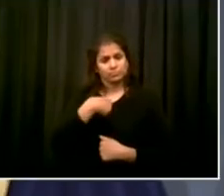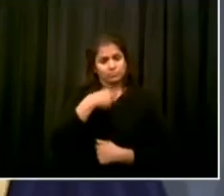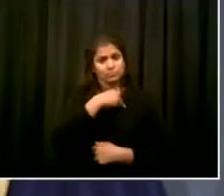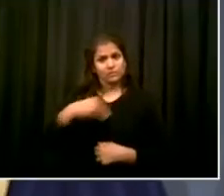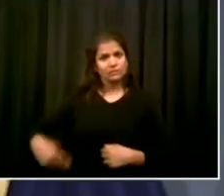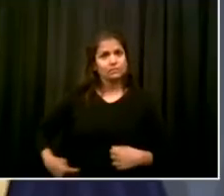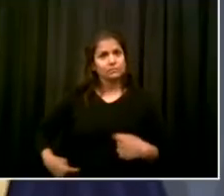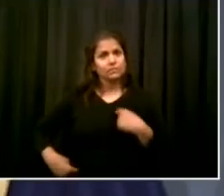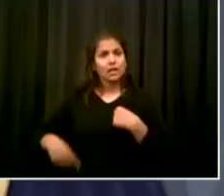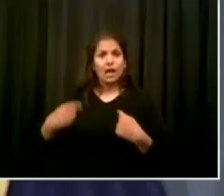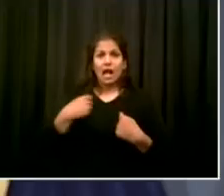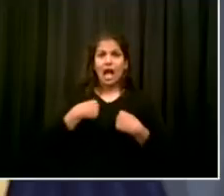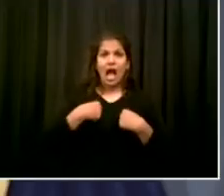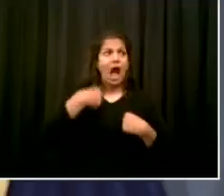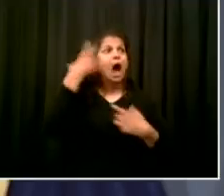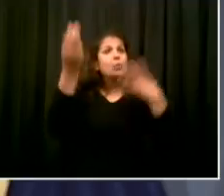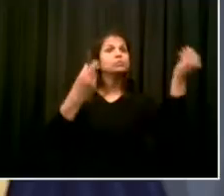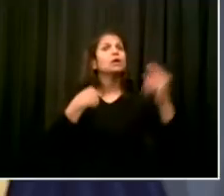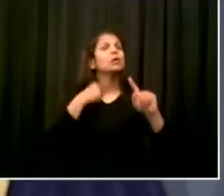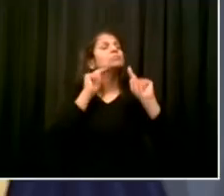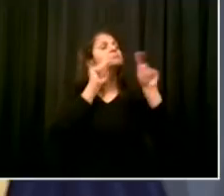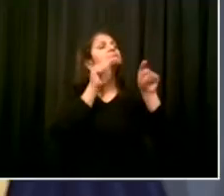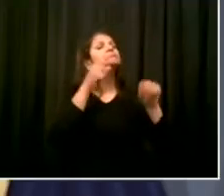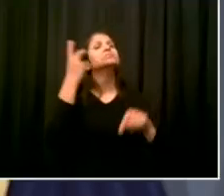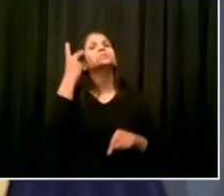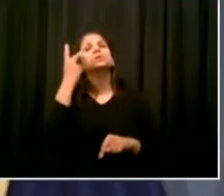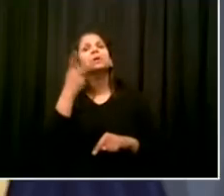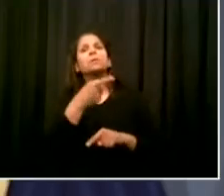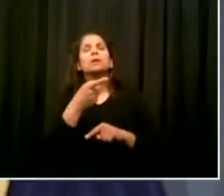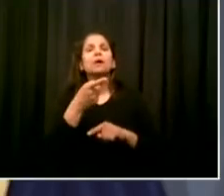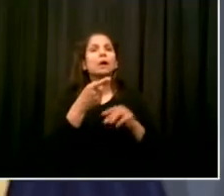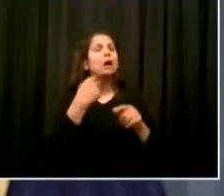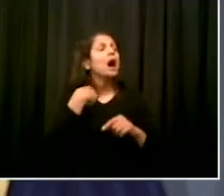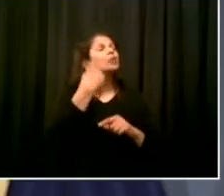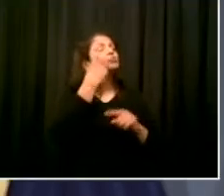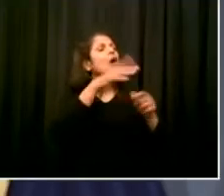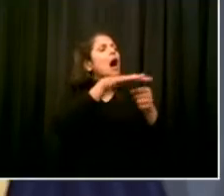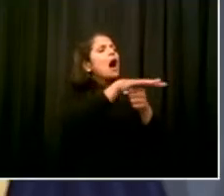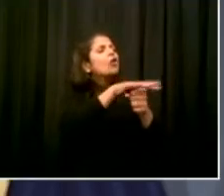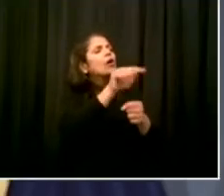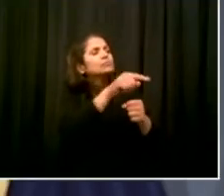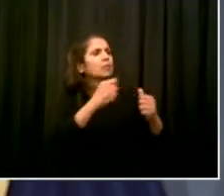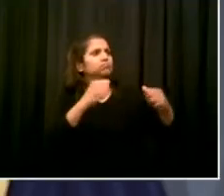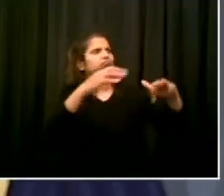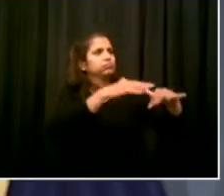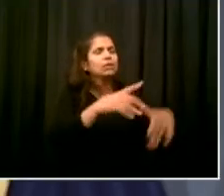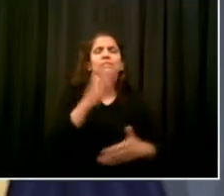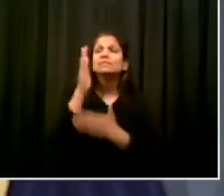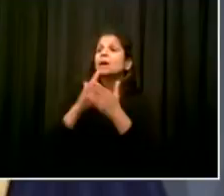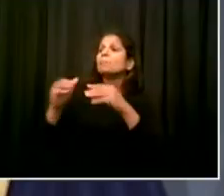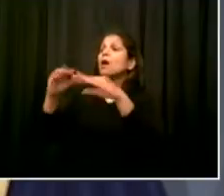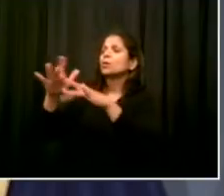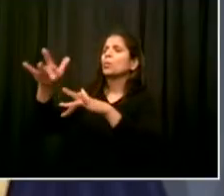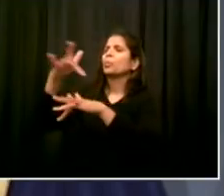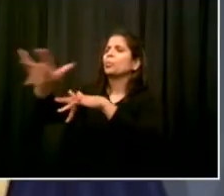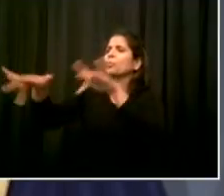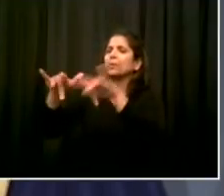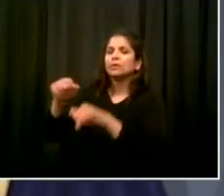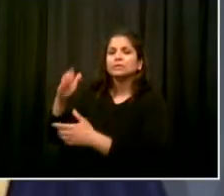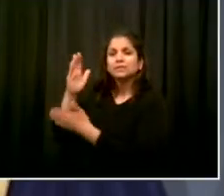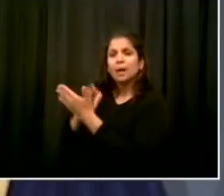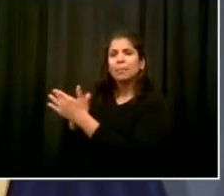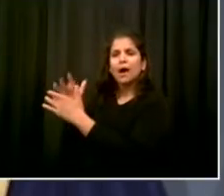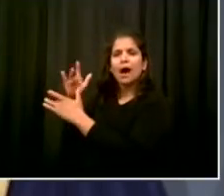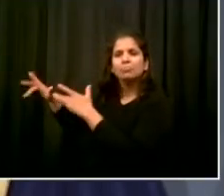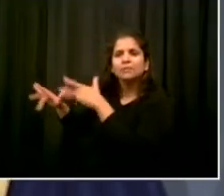phase 2. There's a much more substantial phase. And that could be quite soon, obviously. So that's where I think you're going to see